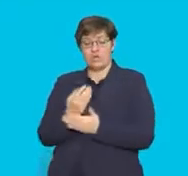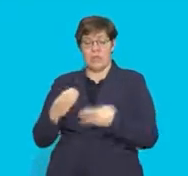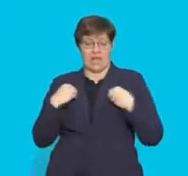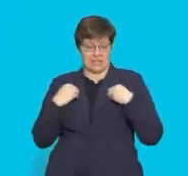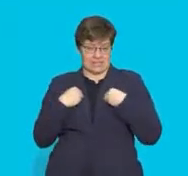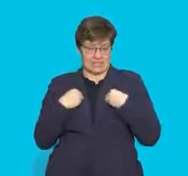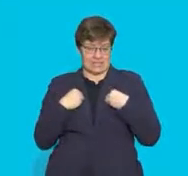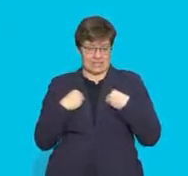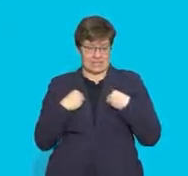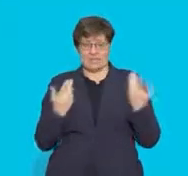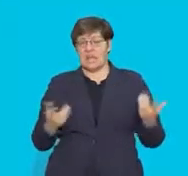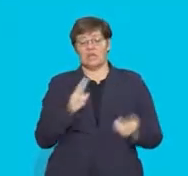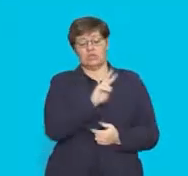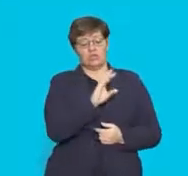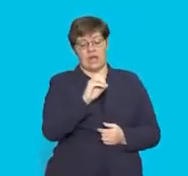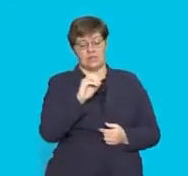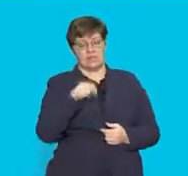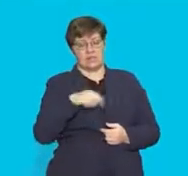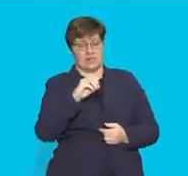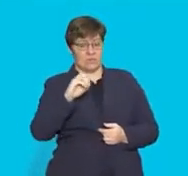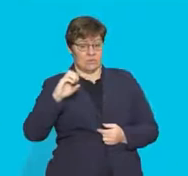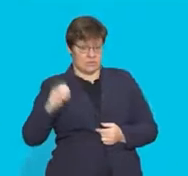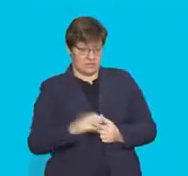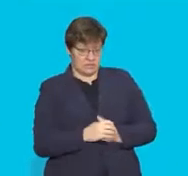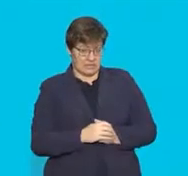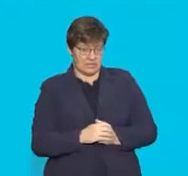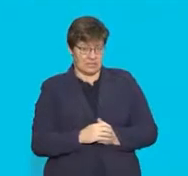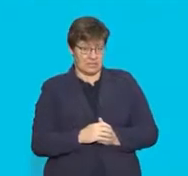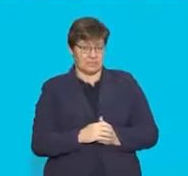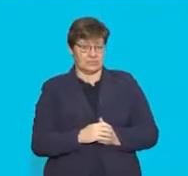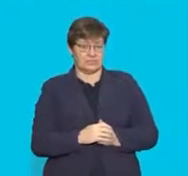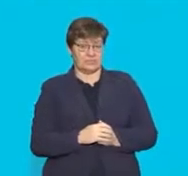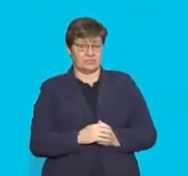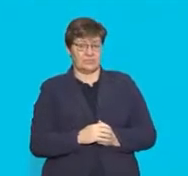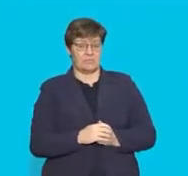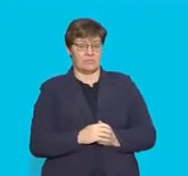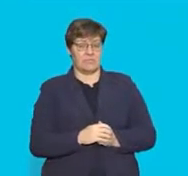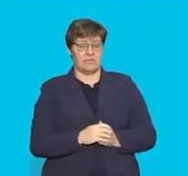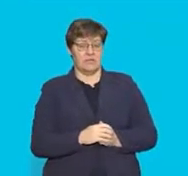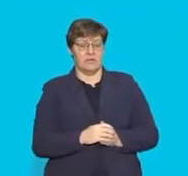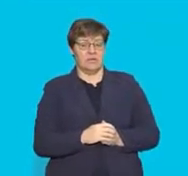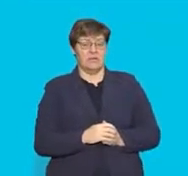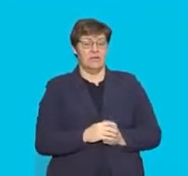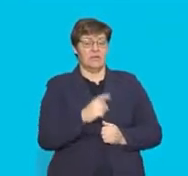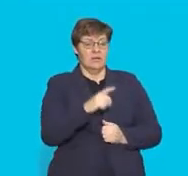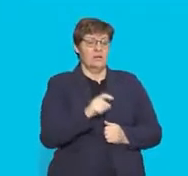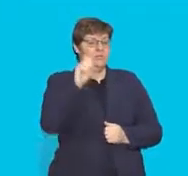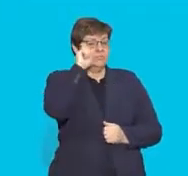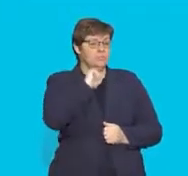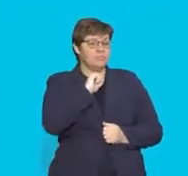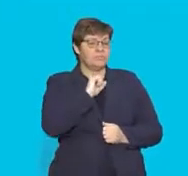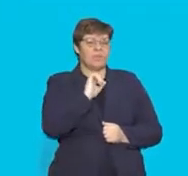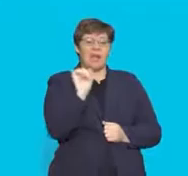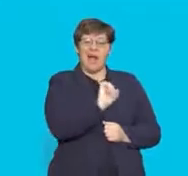one, for, let's say, 200,000. Okay? Now, if you're selling your